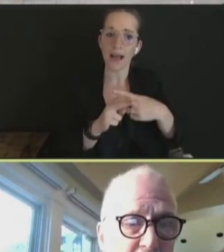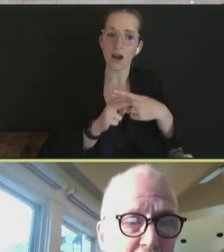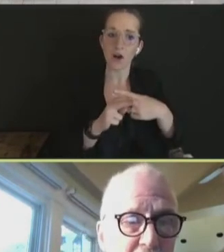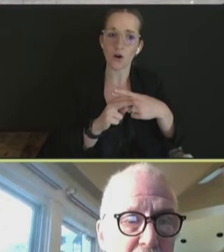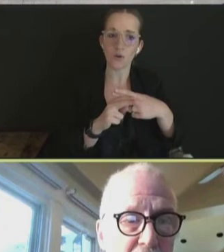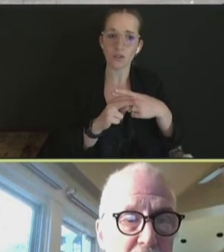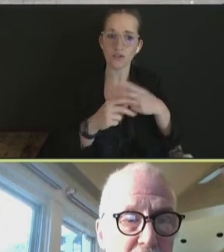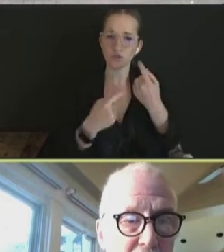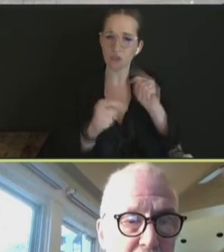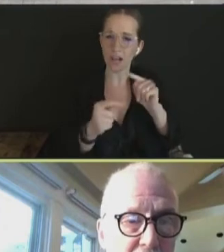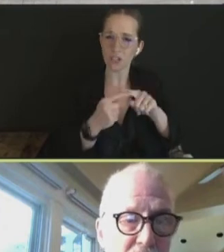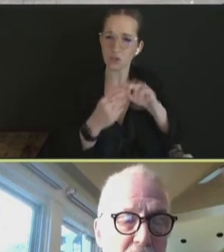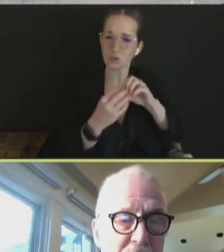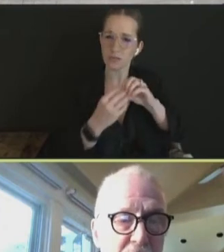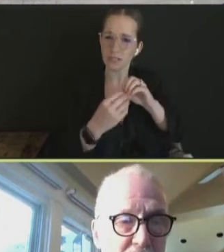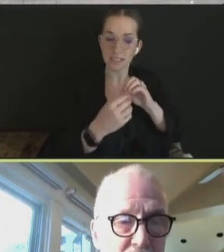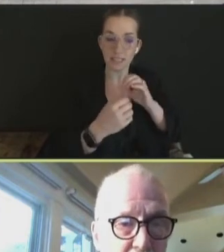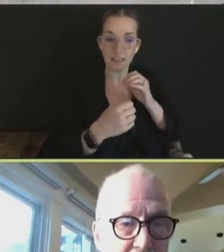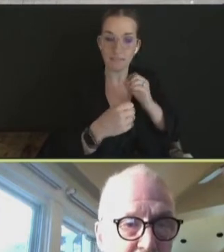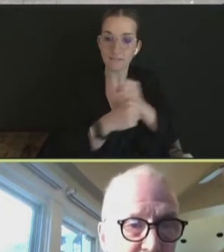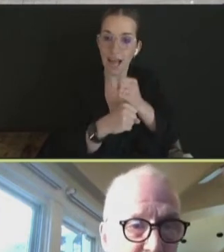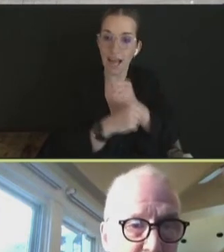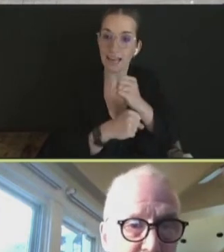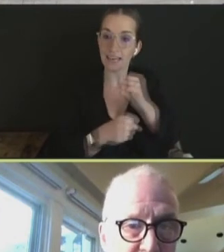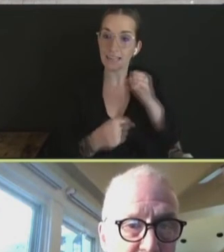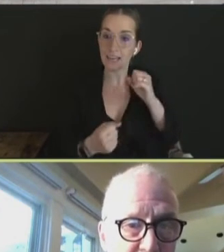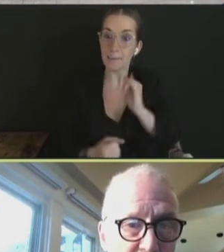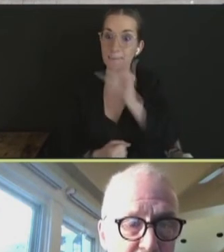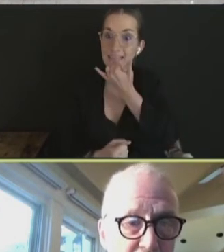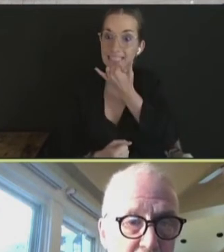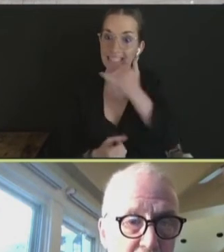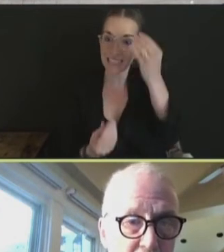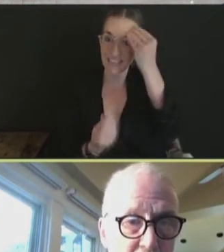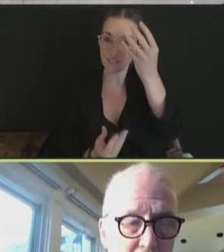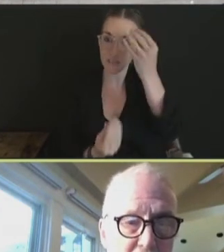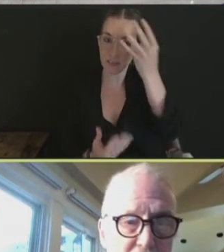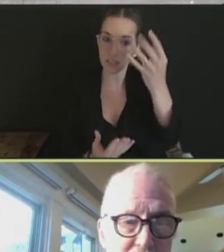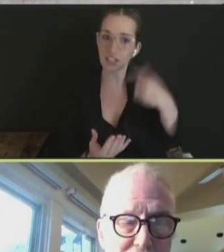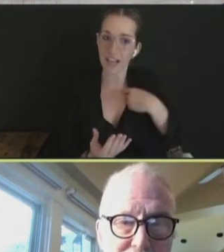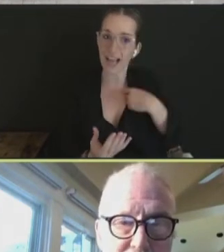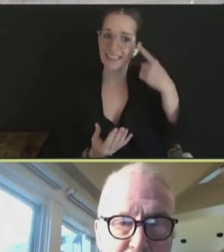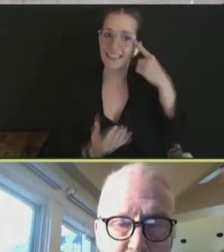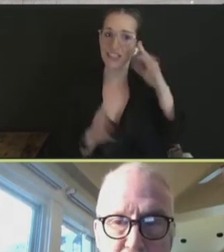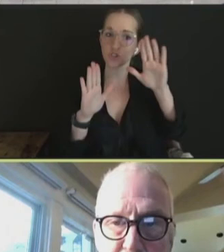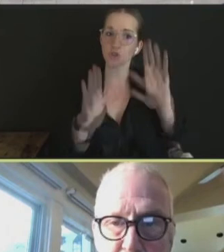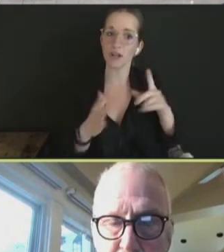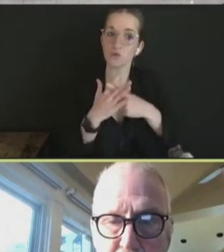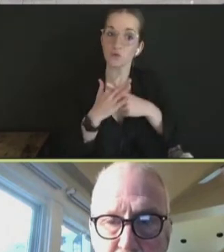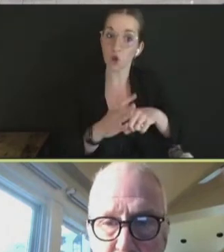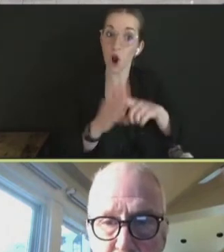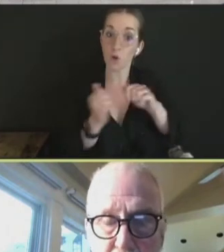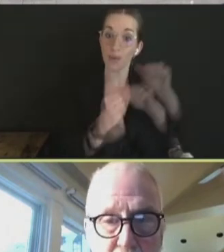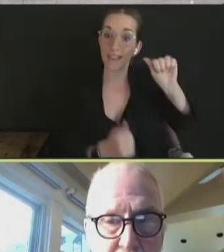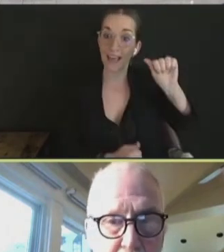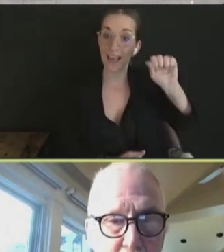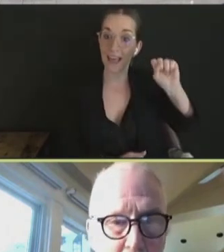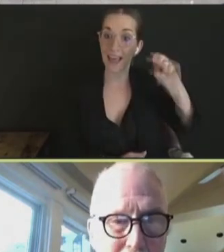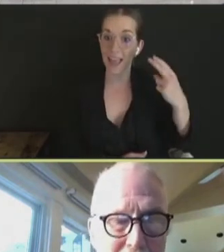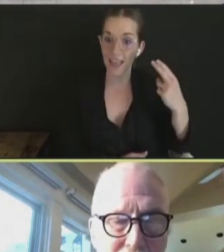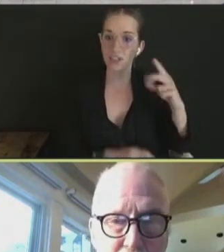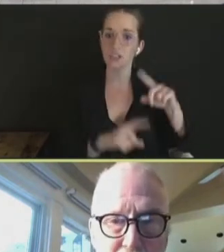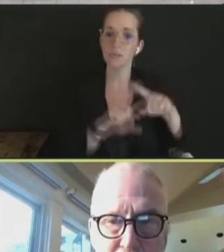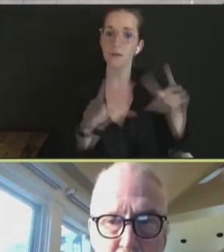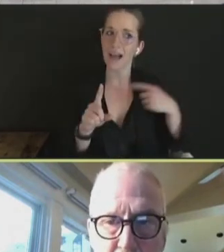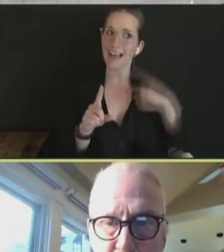disinformation. And I think it's great to start it with the ASH, but it seems to me it would be likely